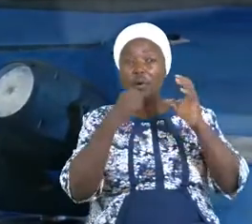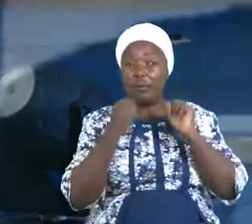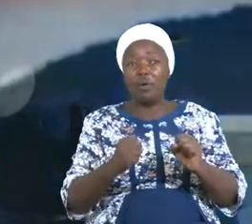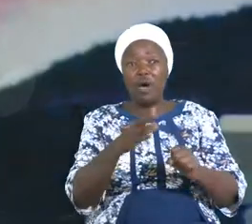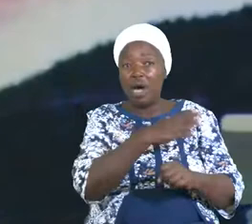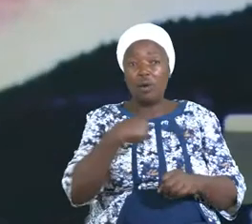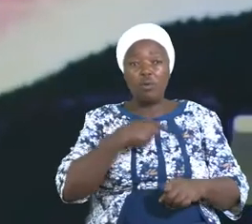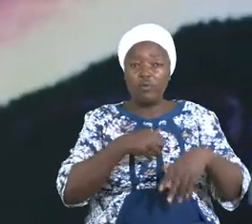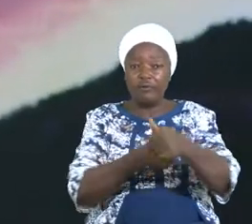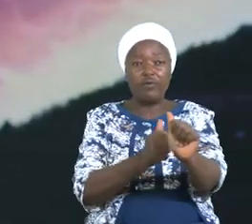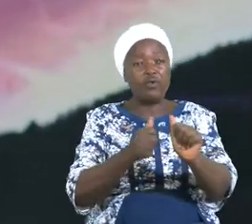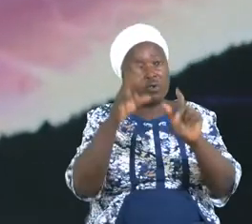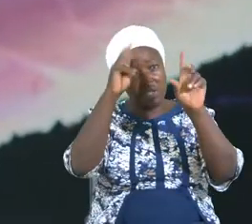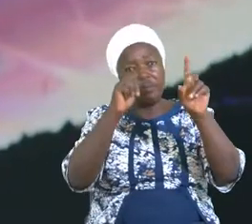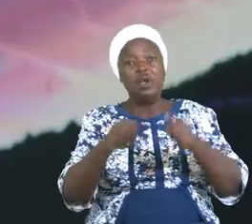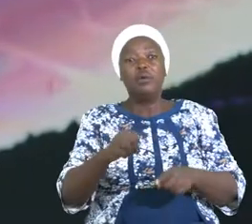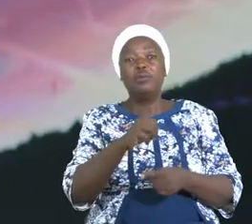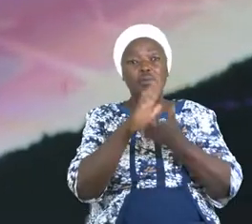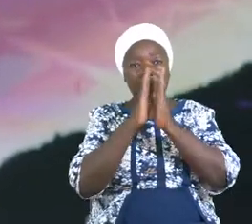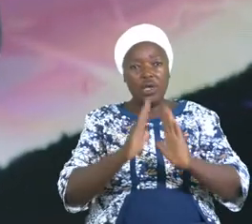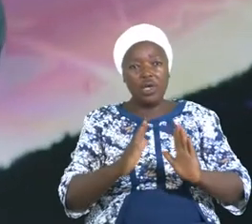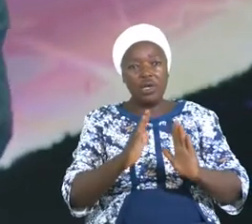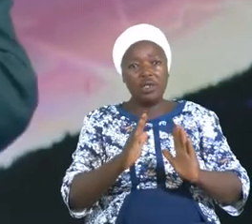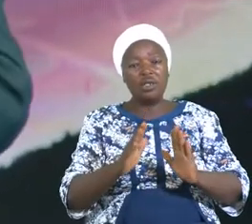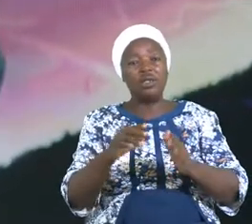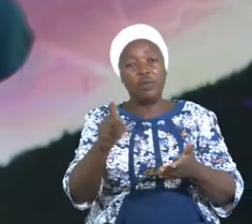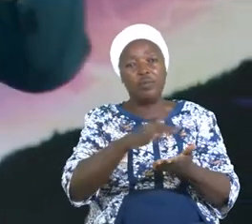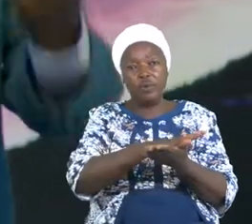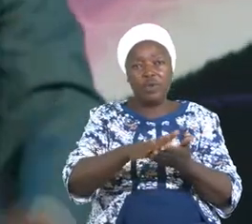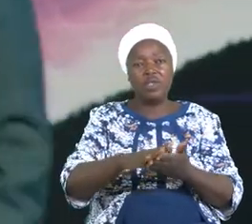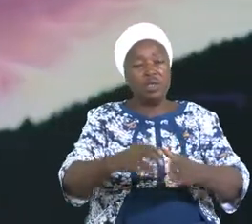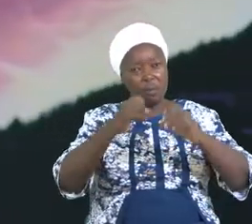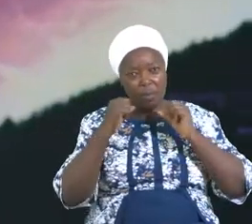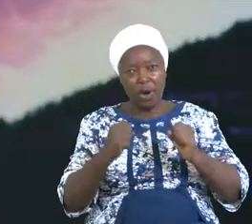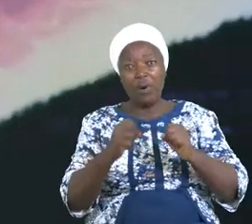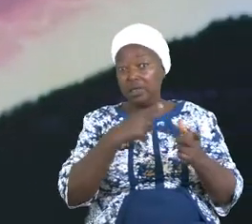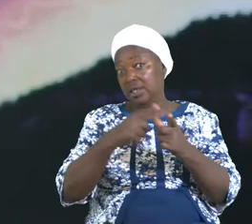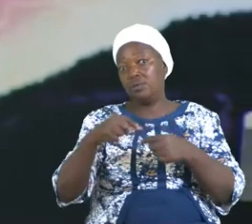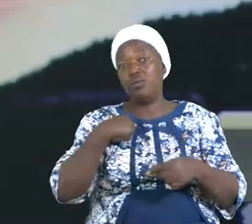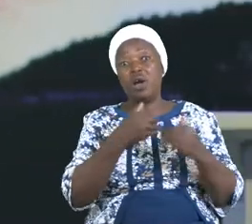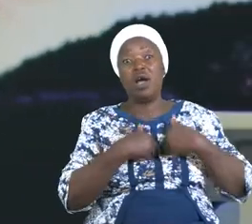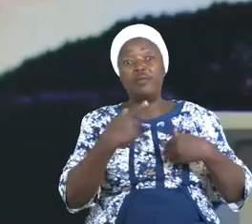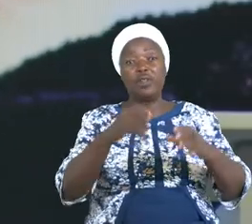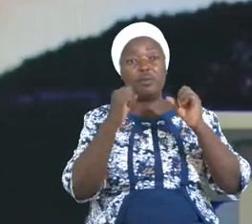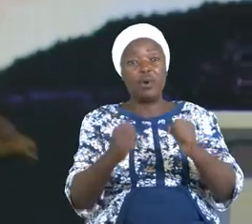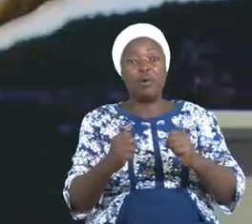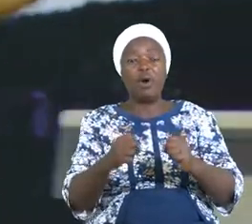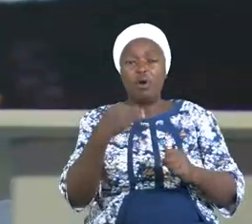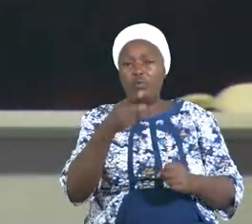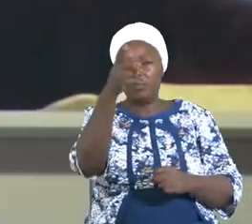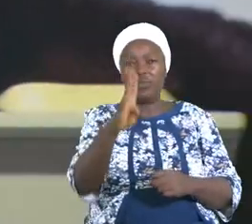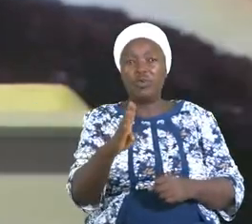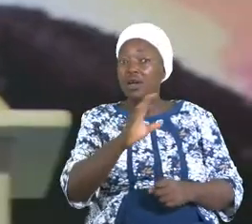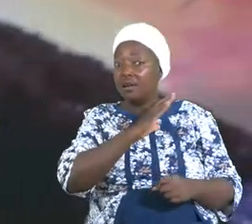follow him, peace, purity, power. And then we have the power of God.